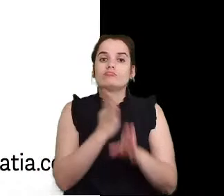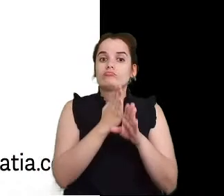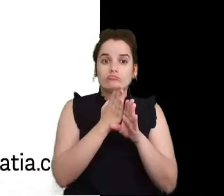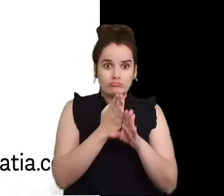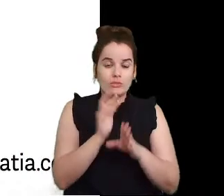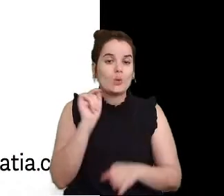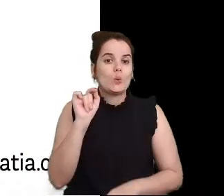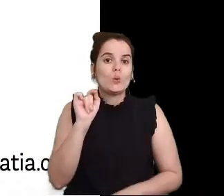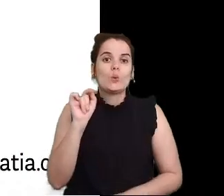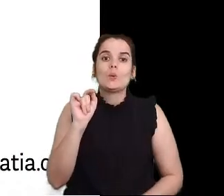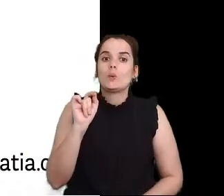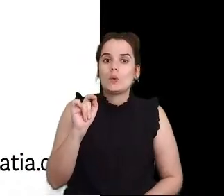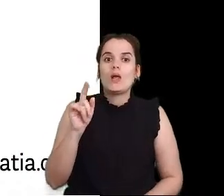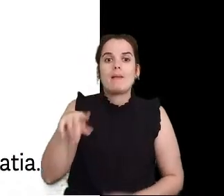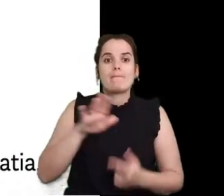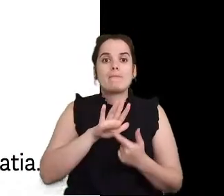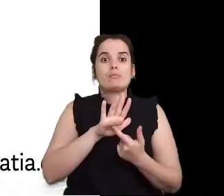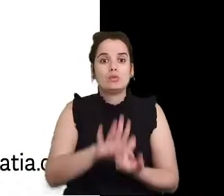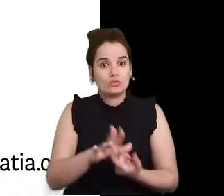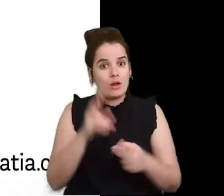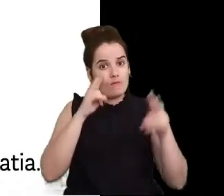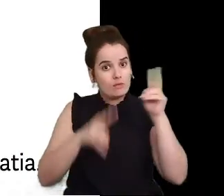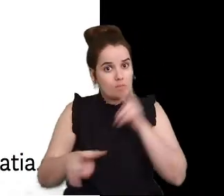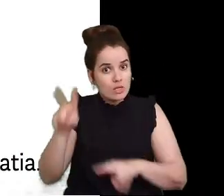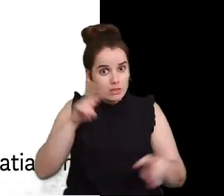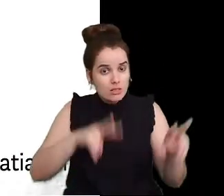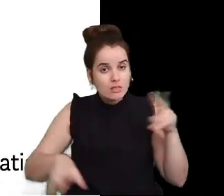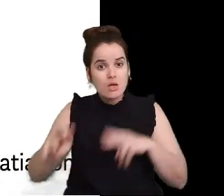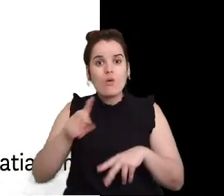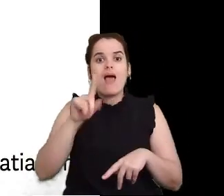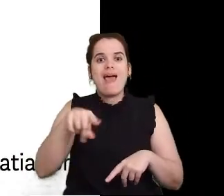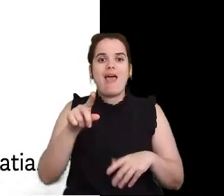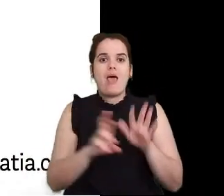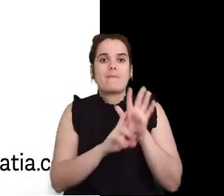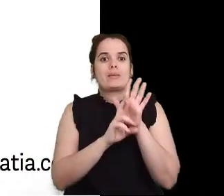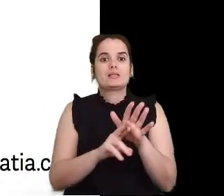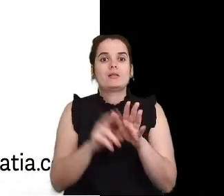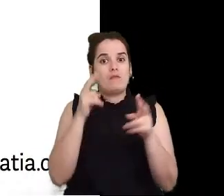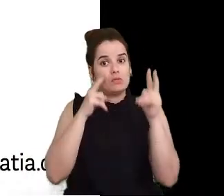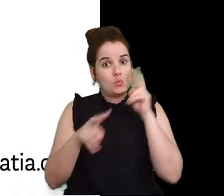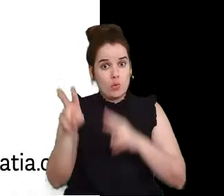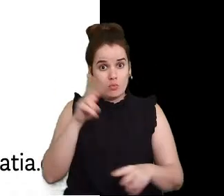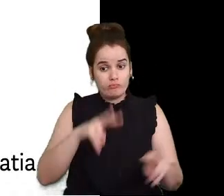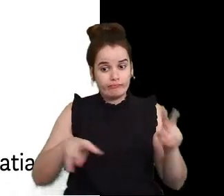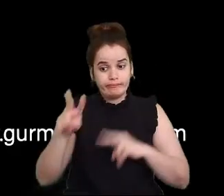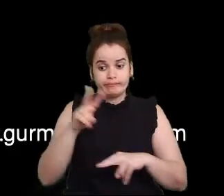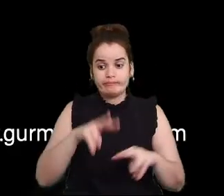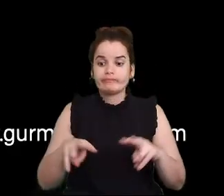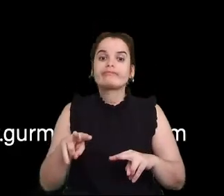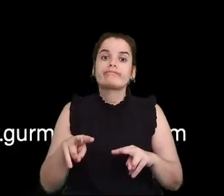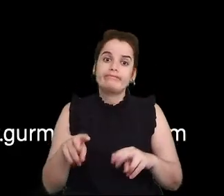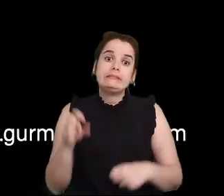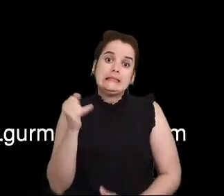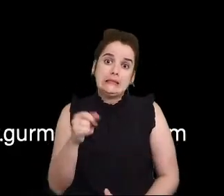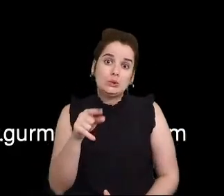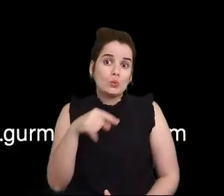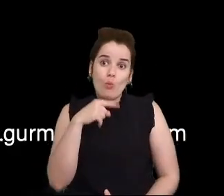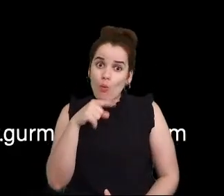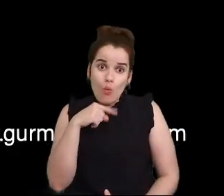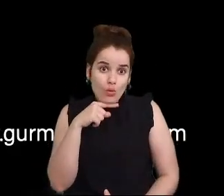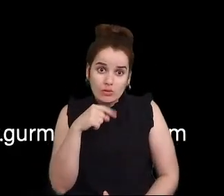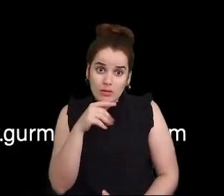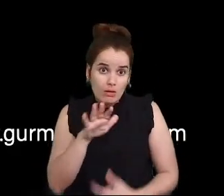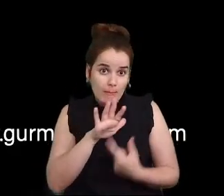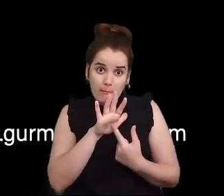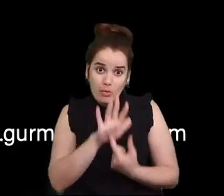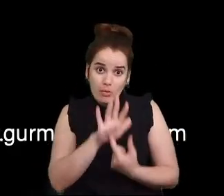part of it, but if you don't have anything interesting to show, there's not much you can do, because no